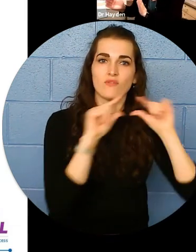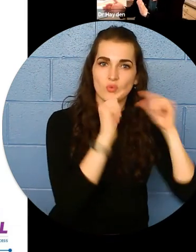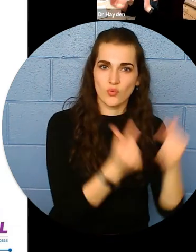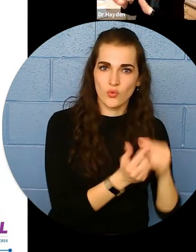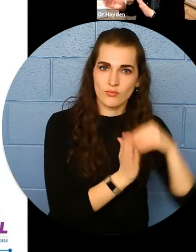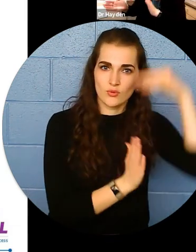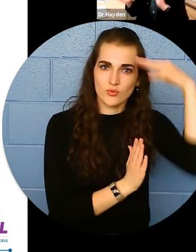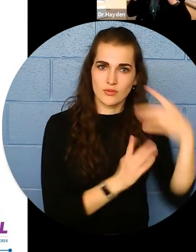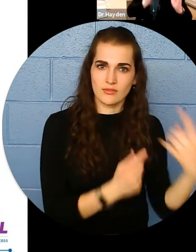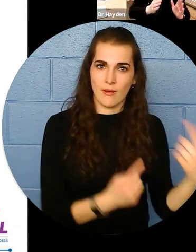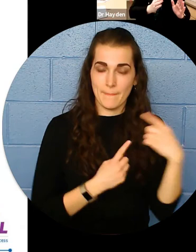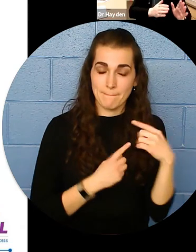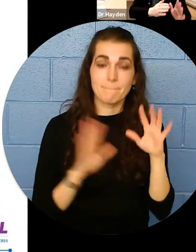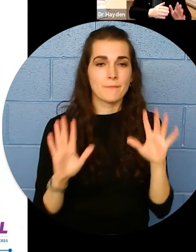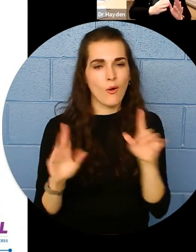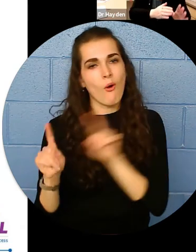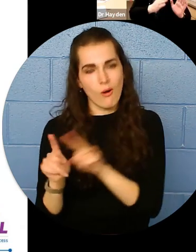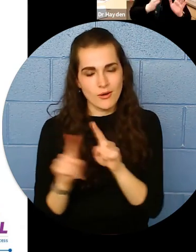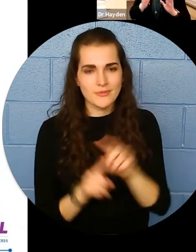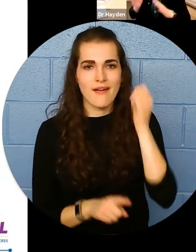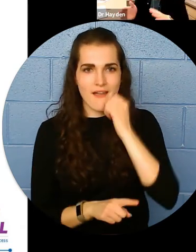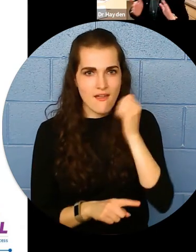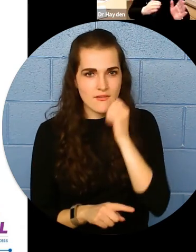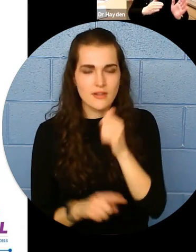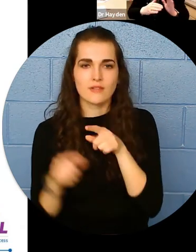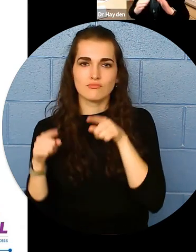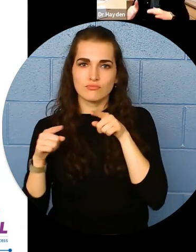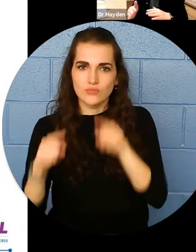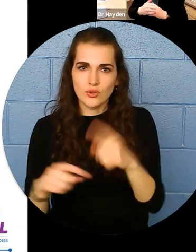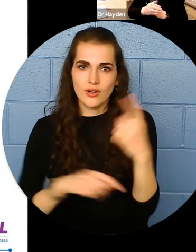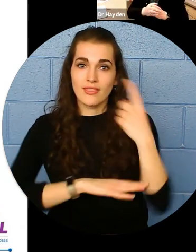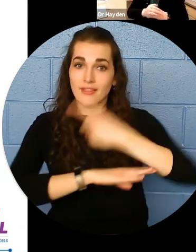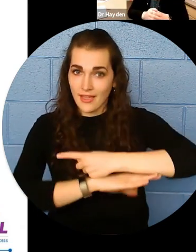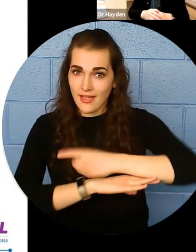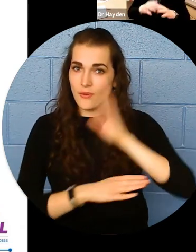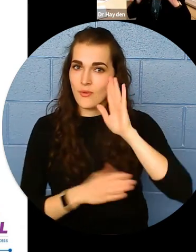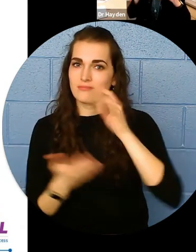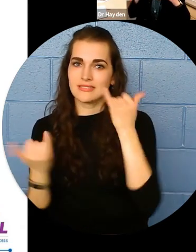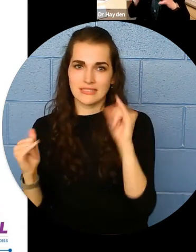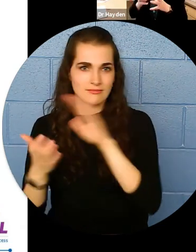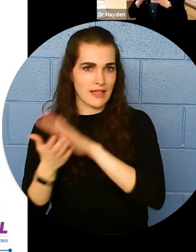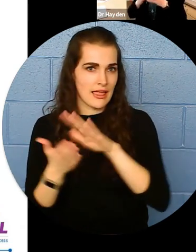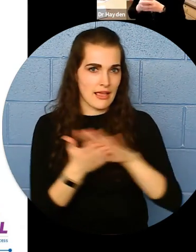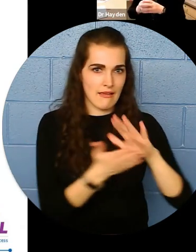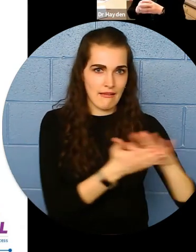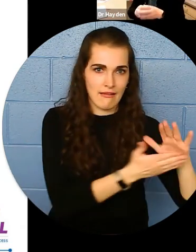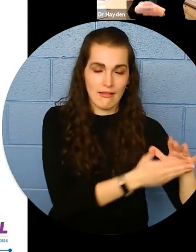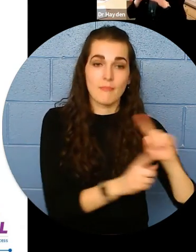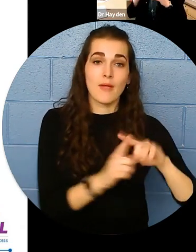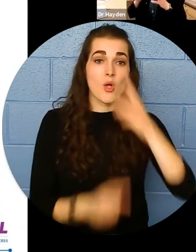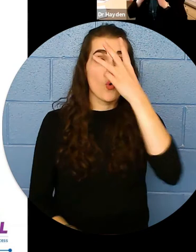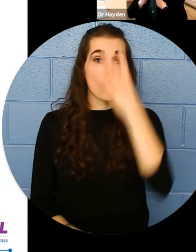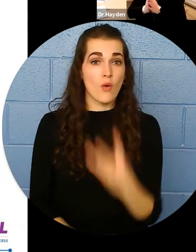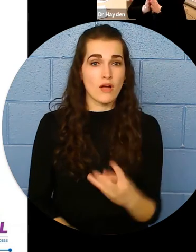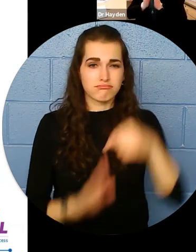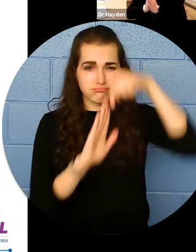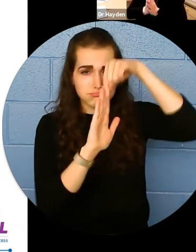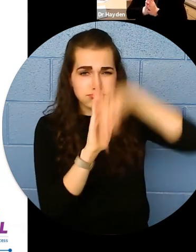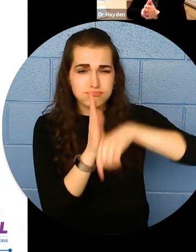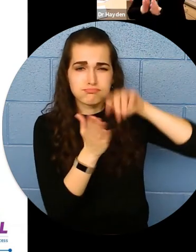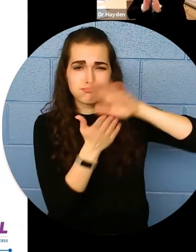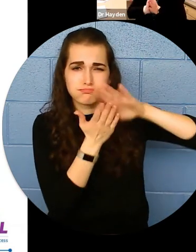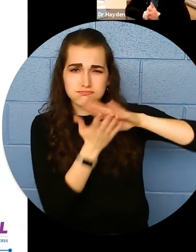of students. Now, we also are cleaning the building every day and throughout the day. But just so you know that on Wednesdays, it gets that